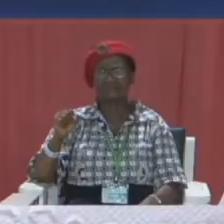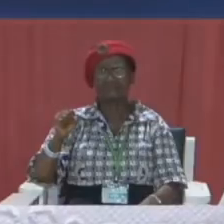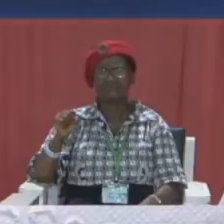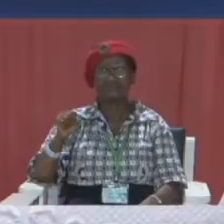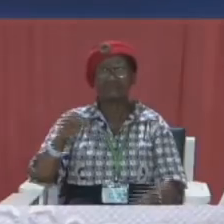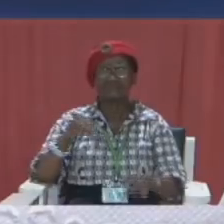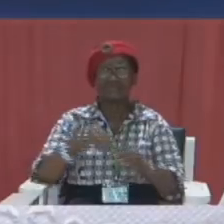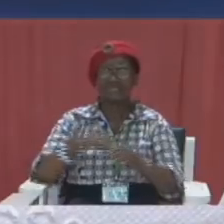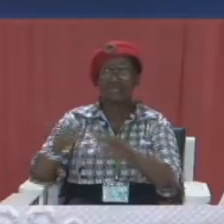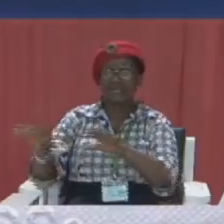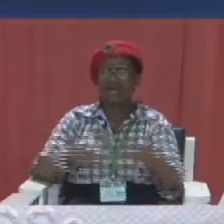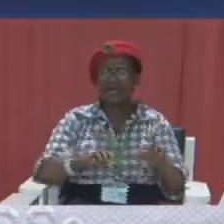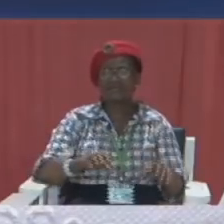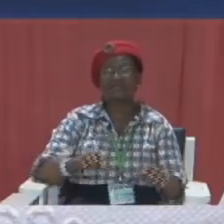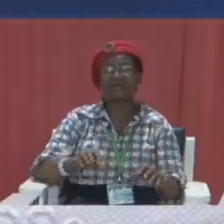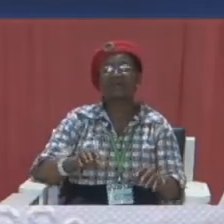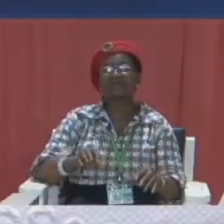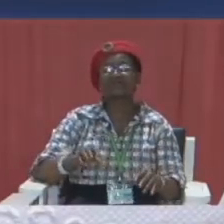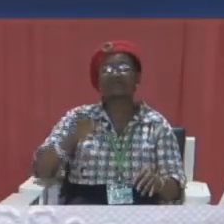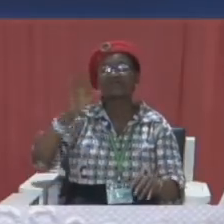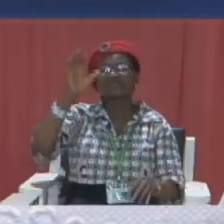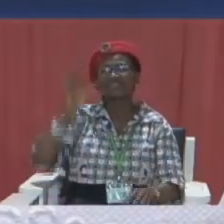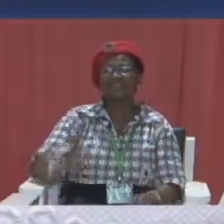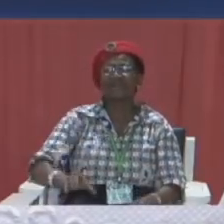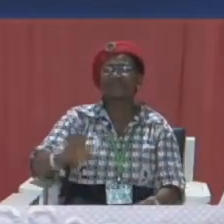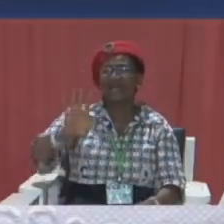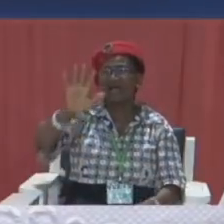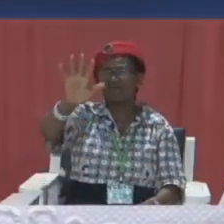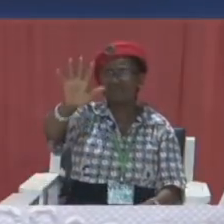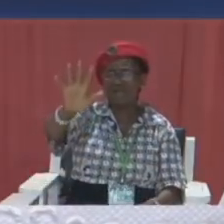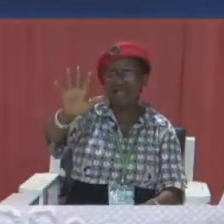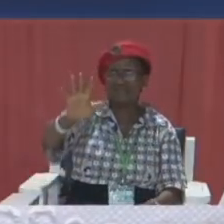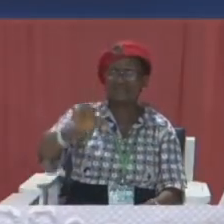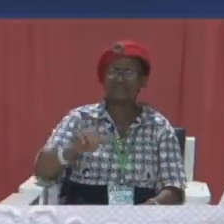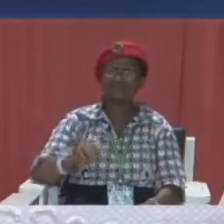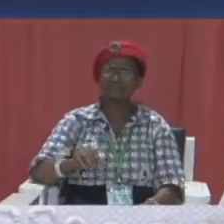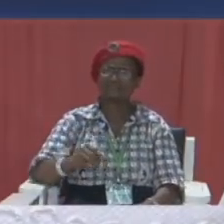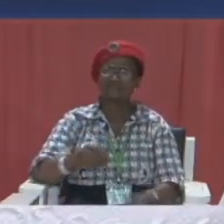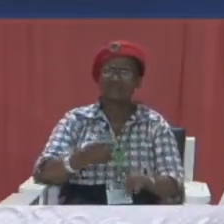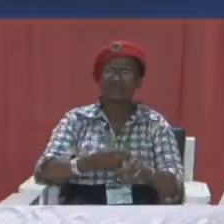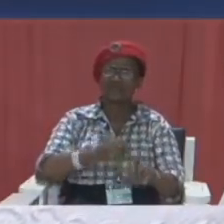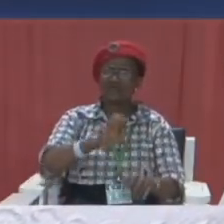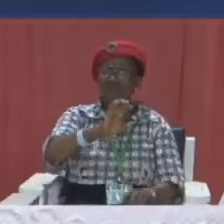Acts of the Apostles, chapter 5, from verse 14 to